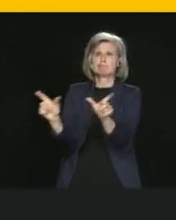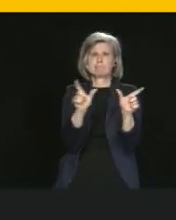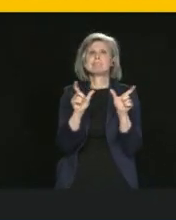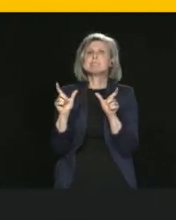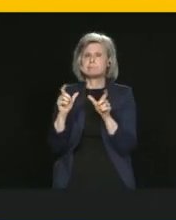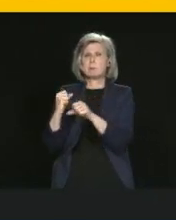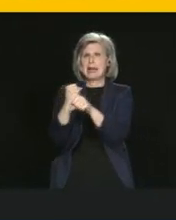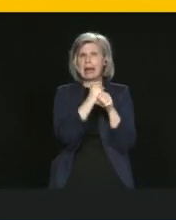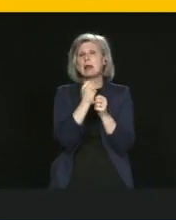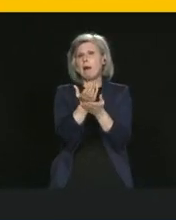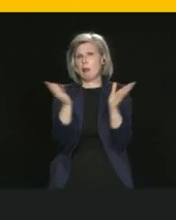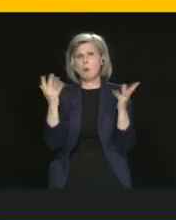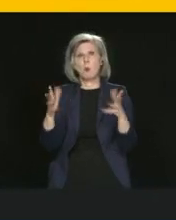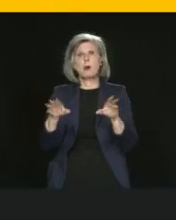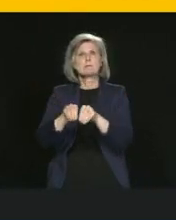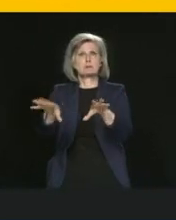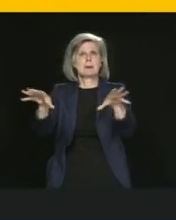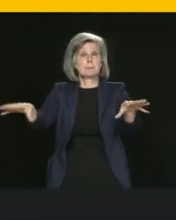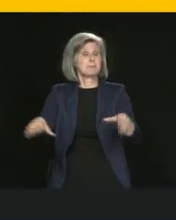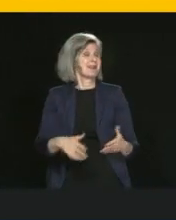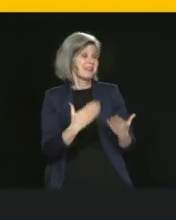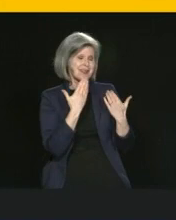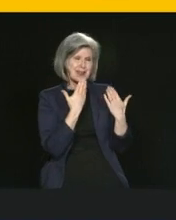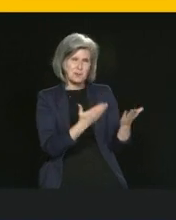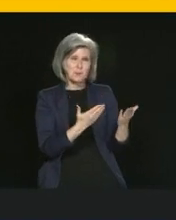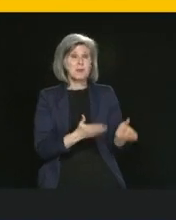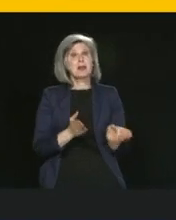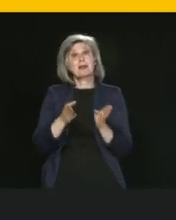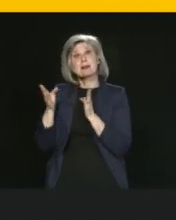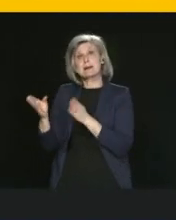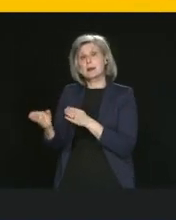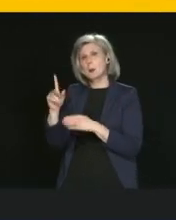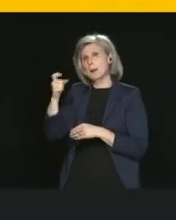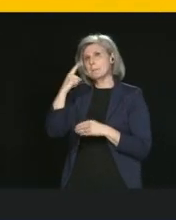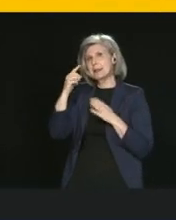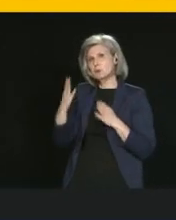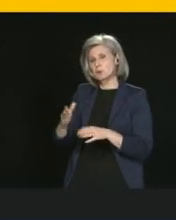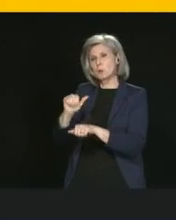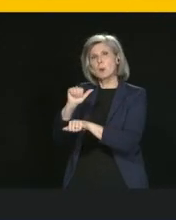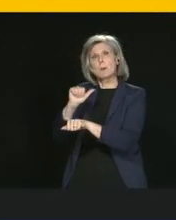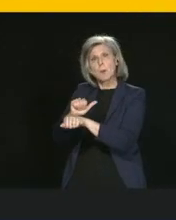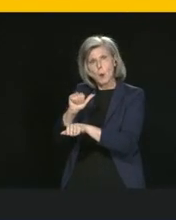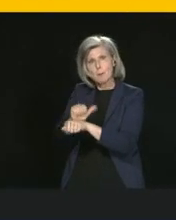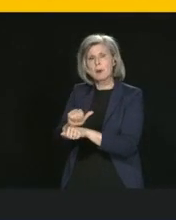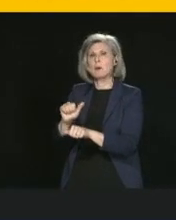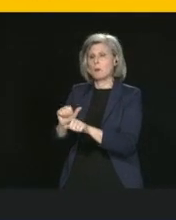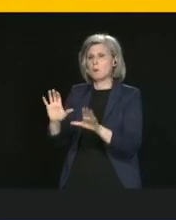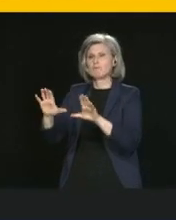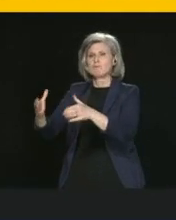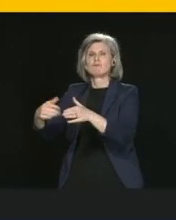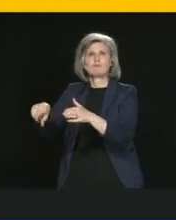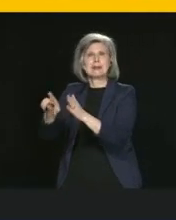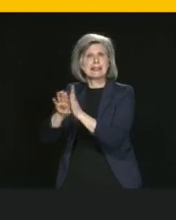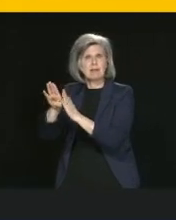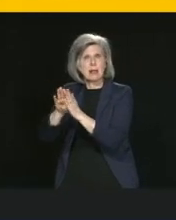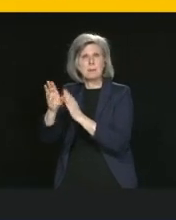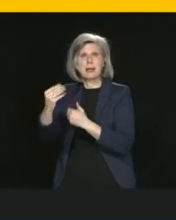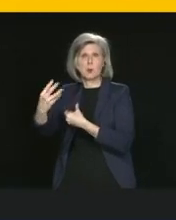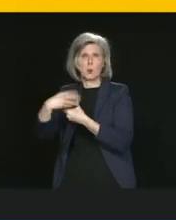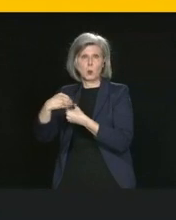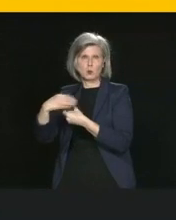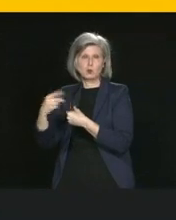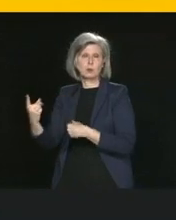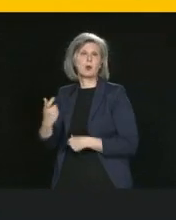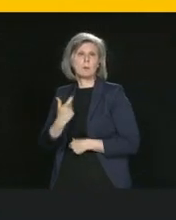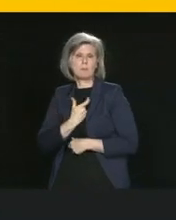our Minister of Employment, Workforce Development and Disability Inclusion, Carla Qualtro. Carla, please. Thank you. Good afternoon, everyone. I'm pleased to join